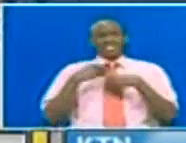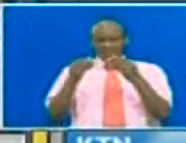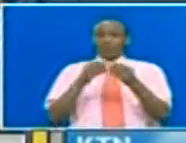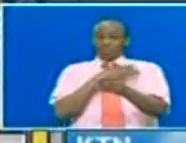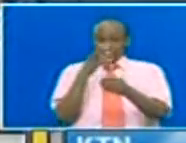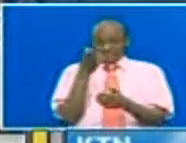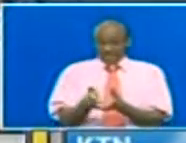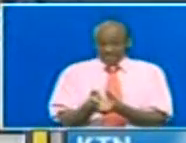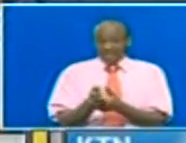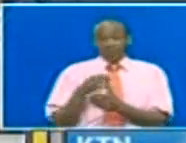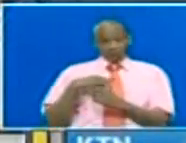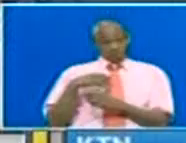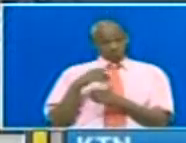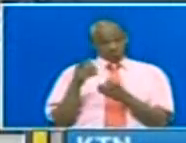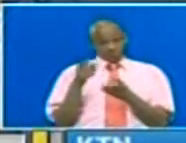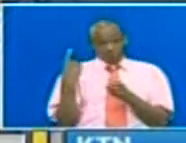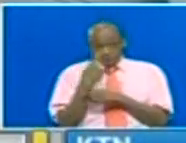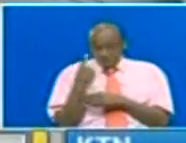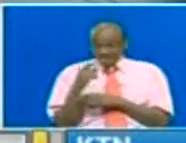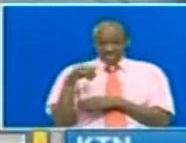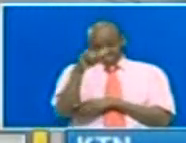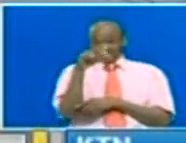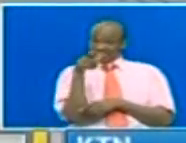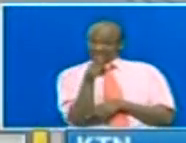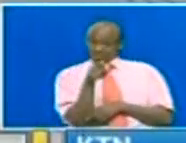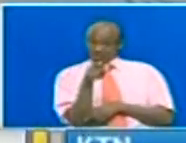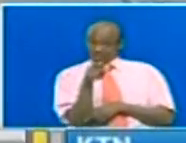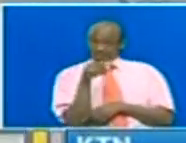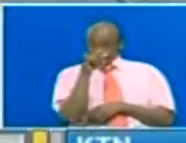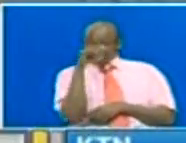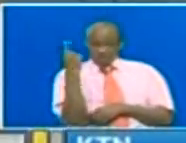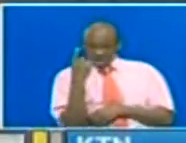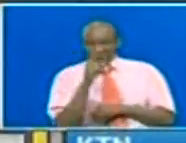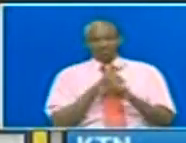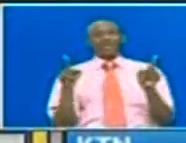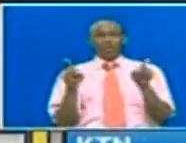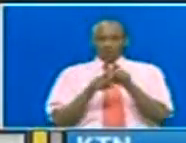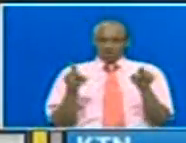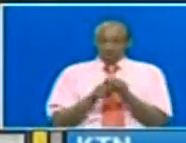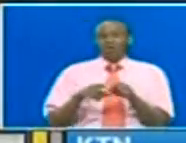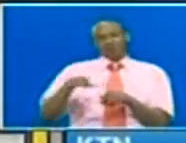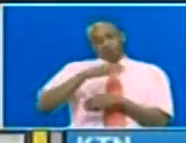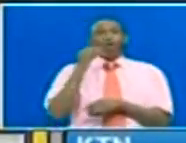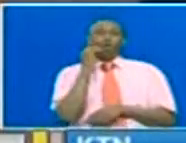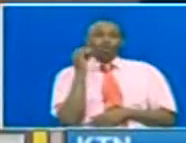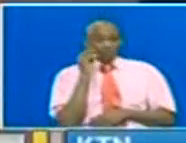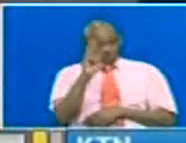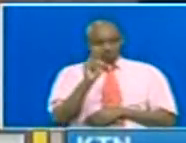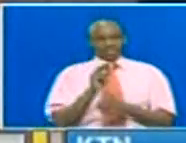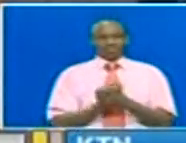power, not just for seemingly grandiose projects like flying planes, but even for basic domestic